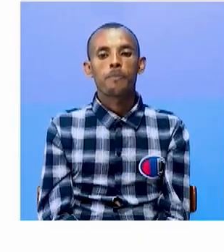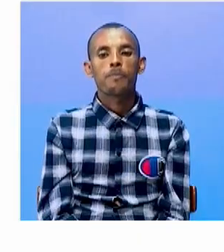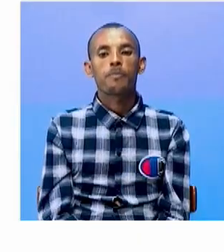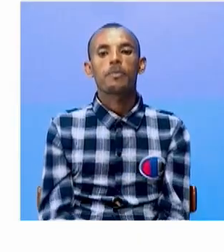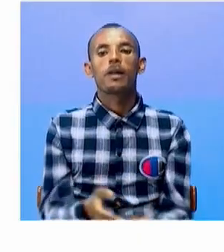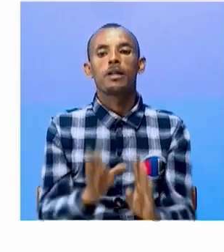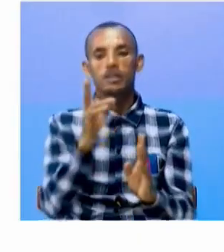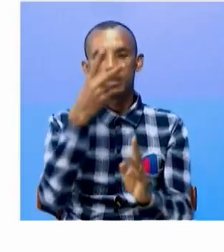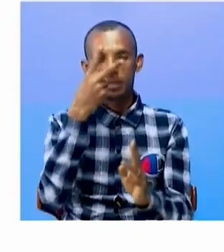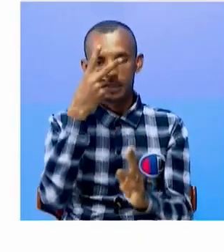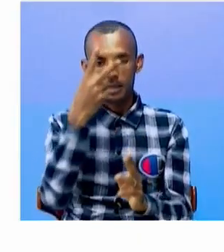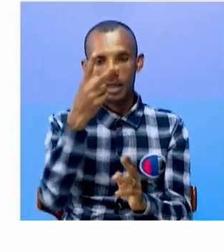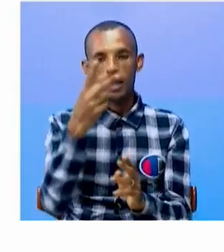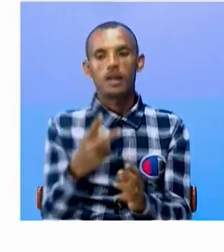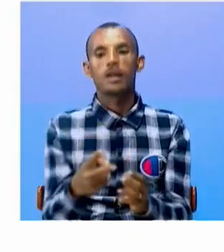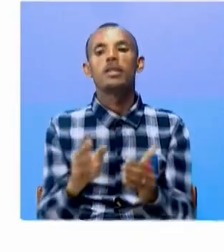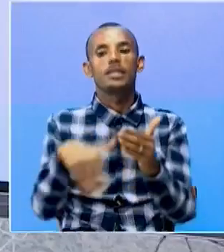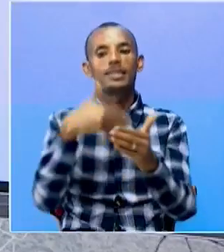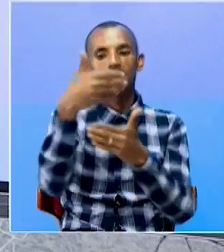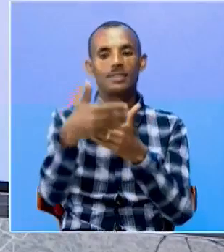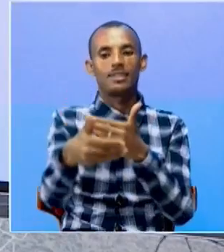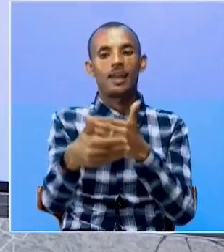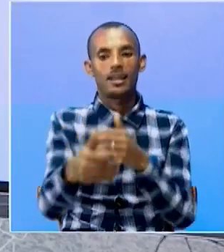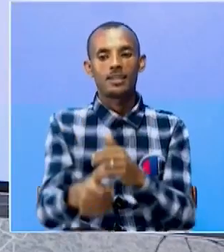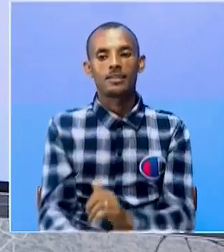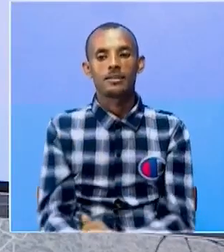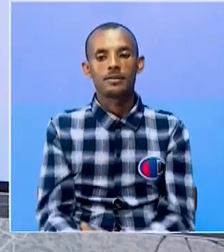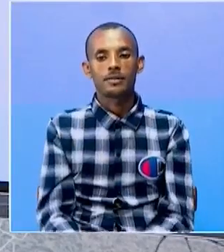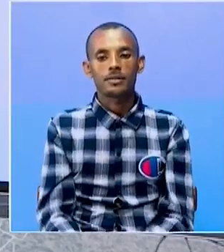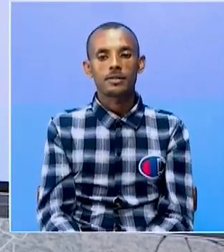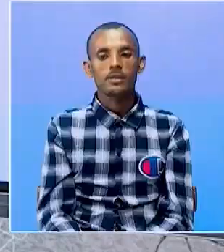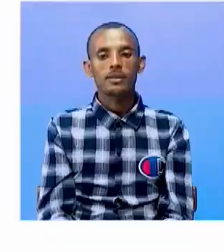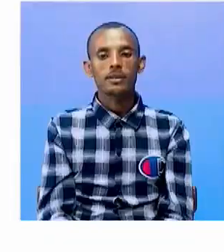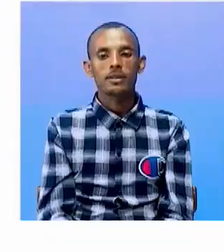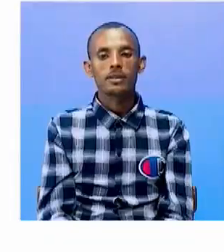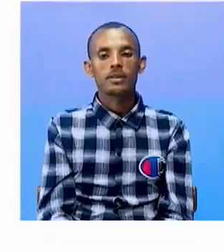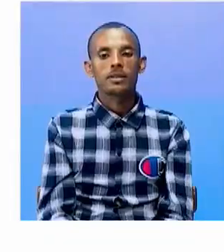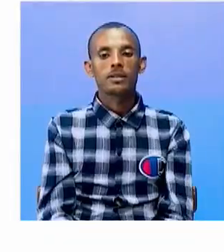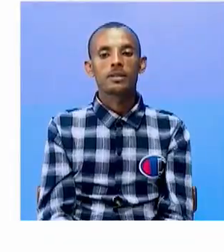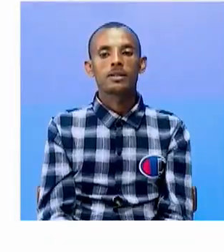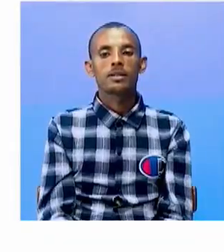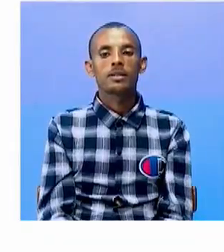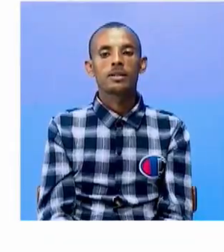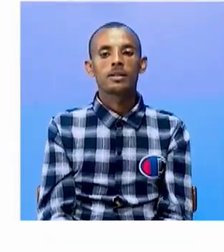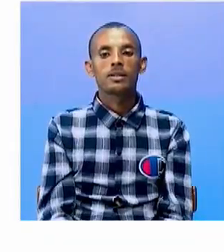Let's see the next one. 3